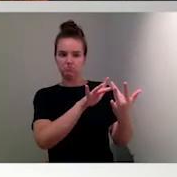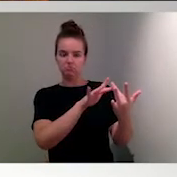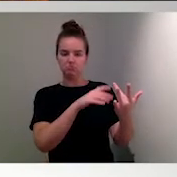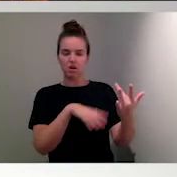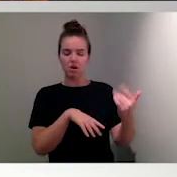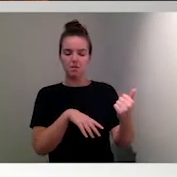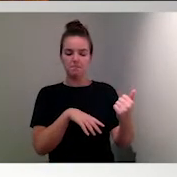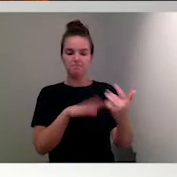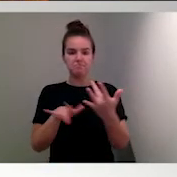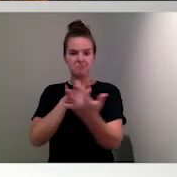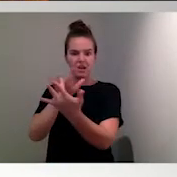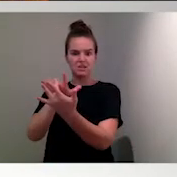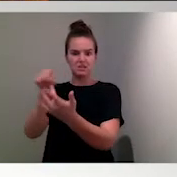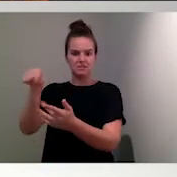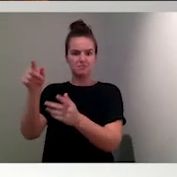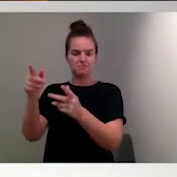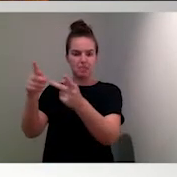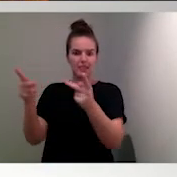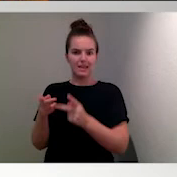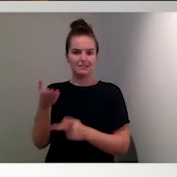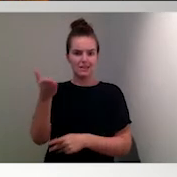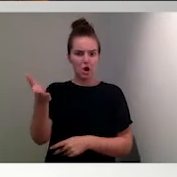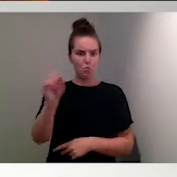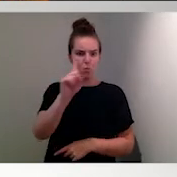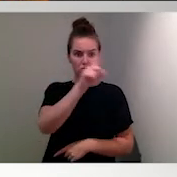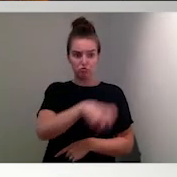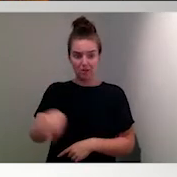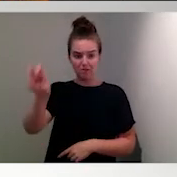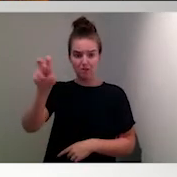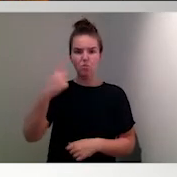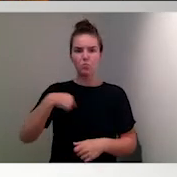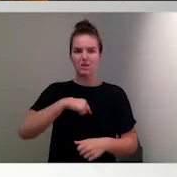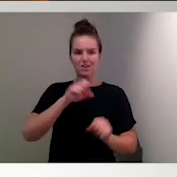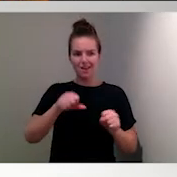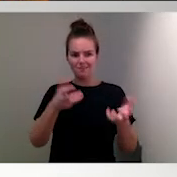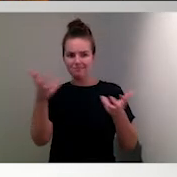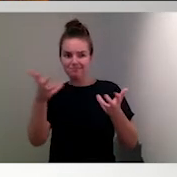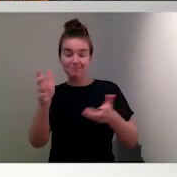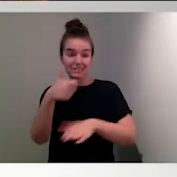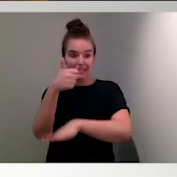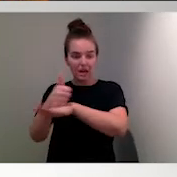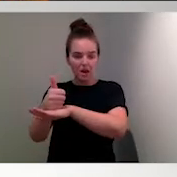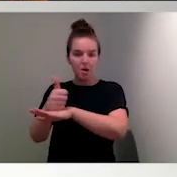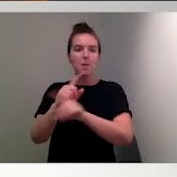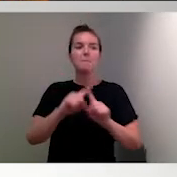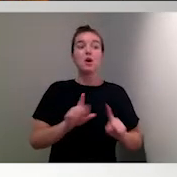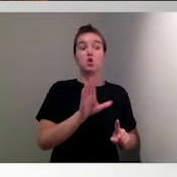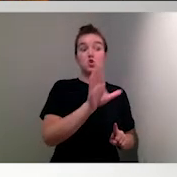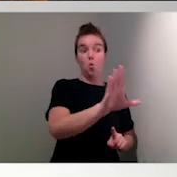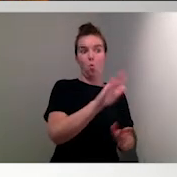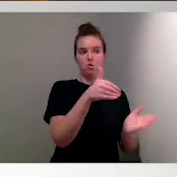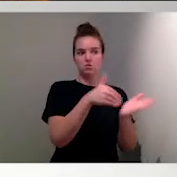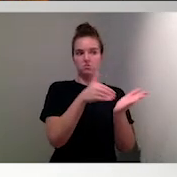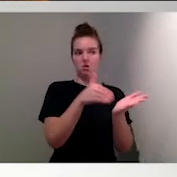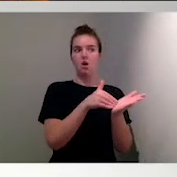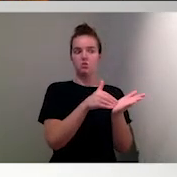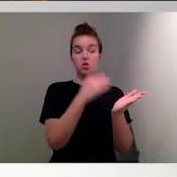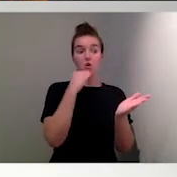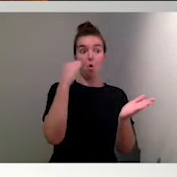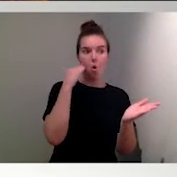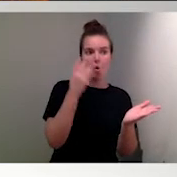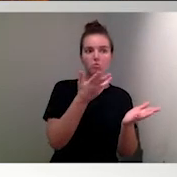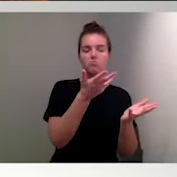can coordinate and help you get that set up, but then you will want to talk to your doctors and have them coordinate with the dialysis